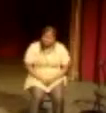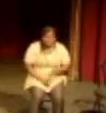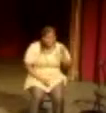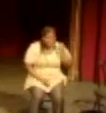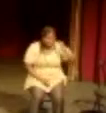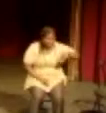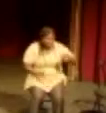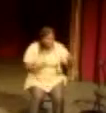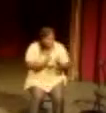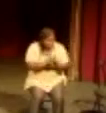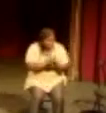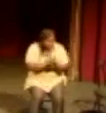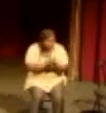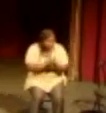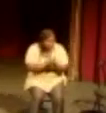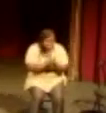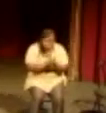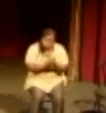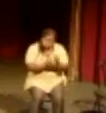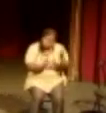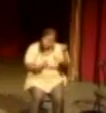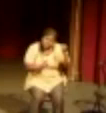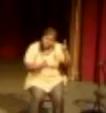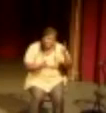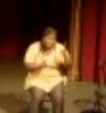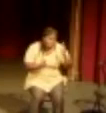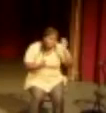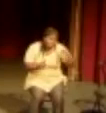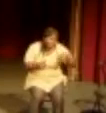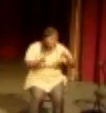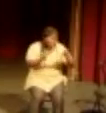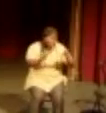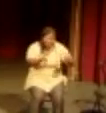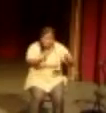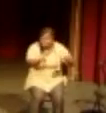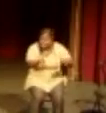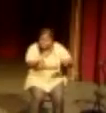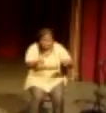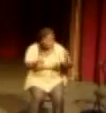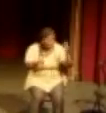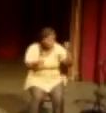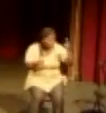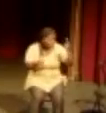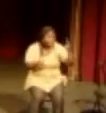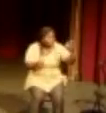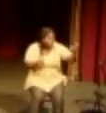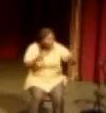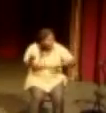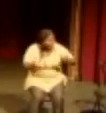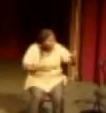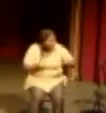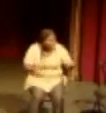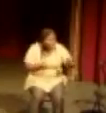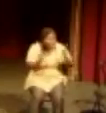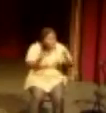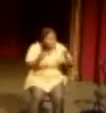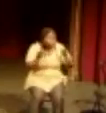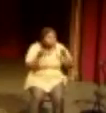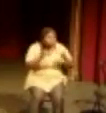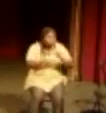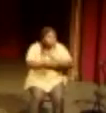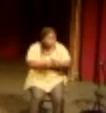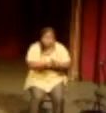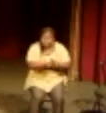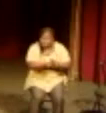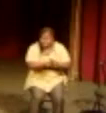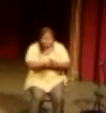yet, and that's a distinct possibility given a two-year pandemic and all the people that we've hired. But if we haven't met yet, I'm Brent Calvin, thrilled to